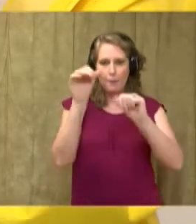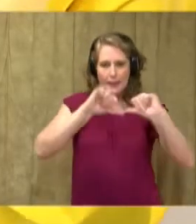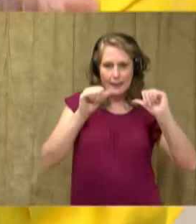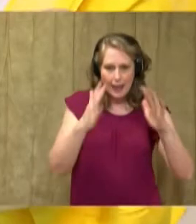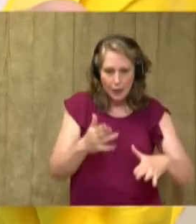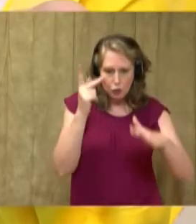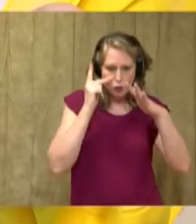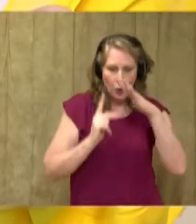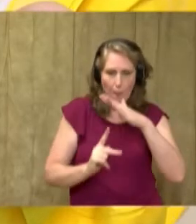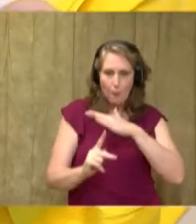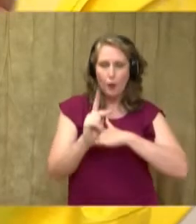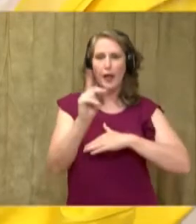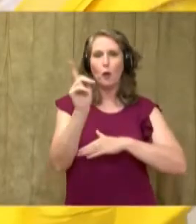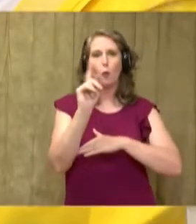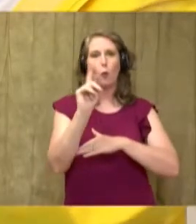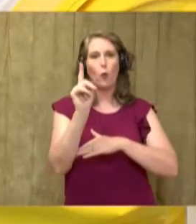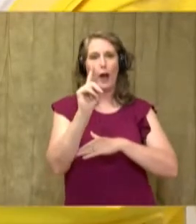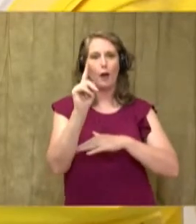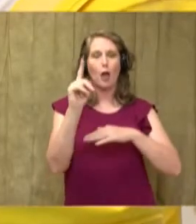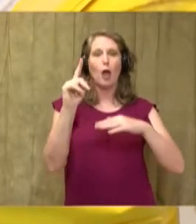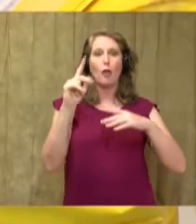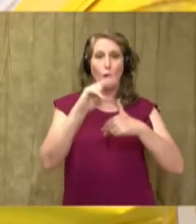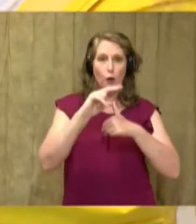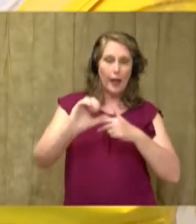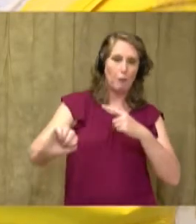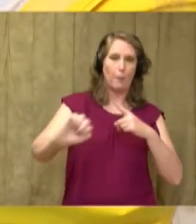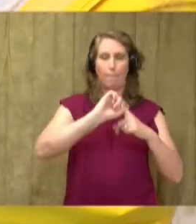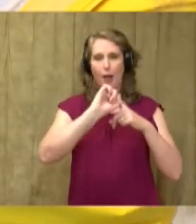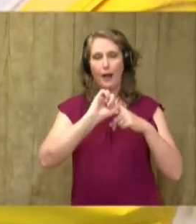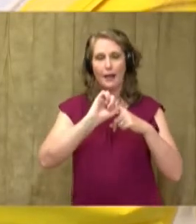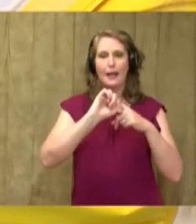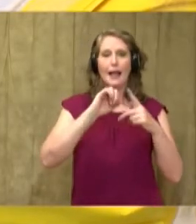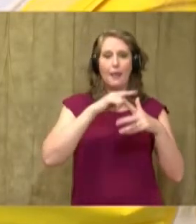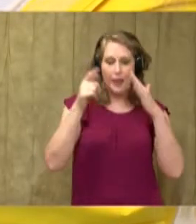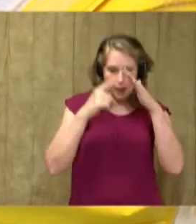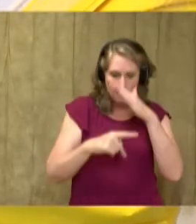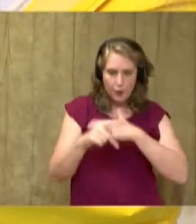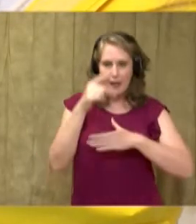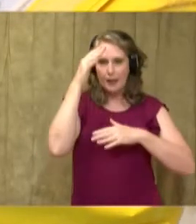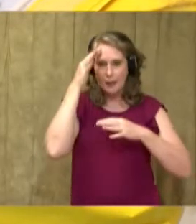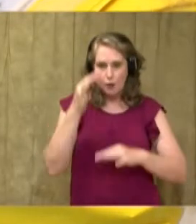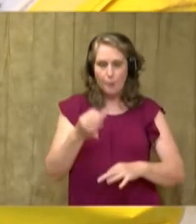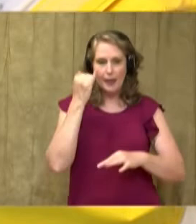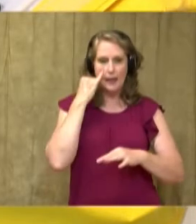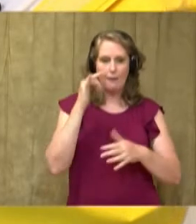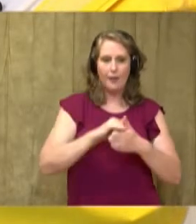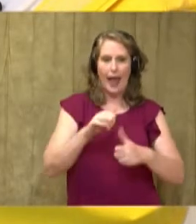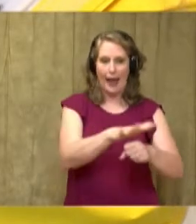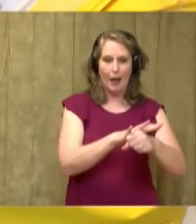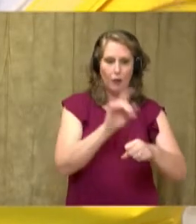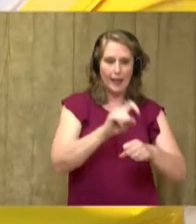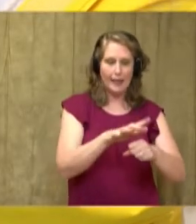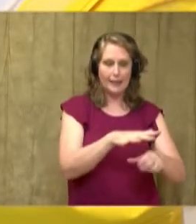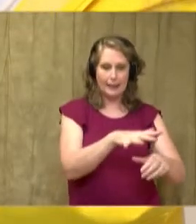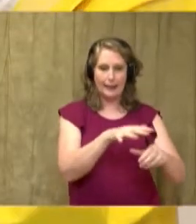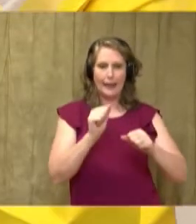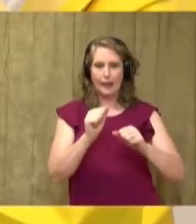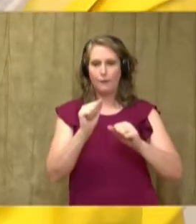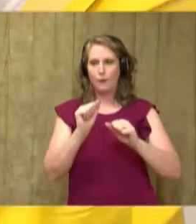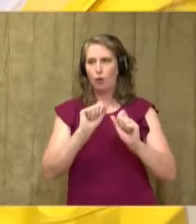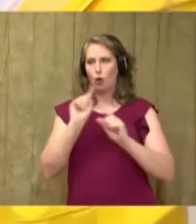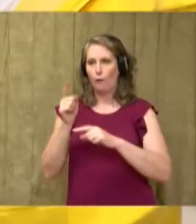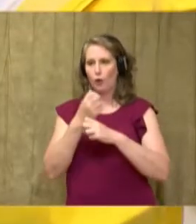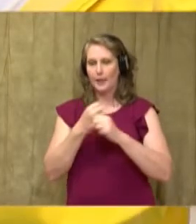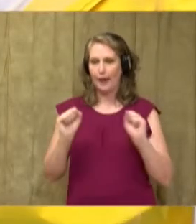predict where it may land and fall. These predictions help determine if an area will need to be evacuated. All right, I'm kind